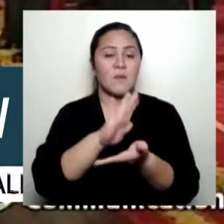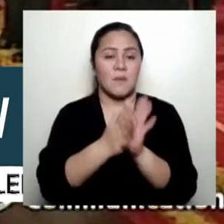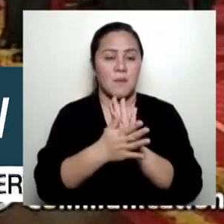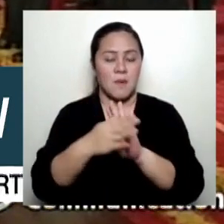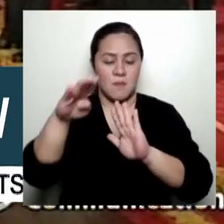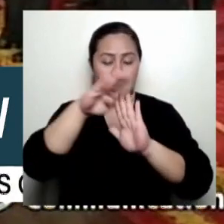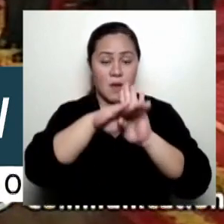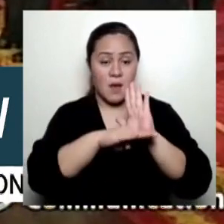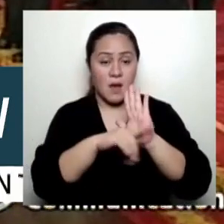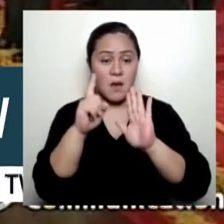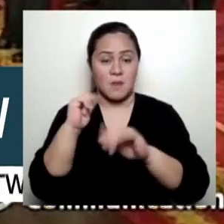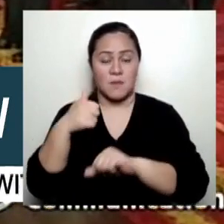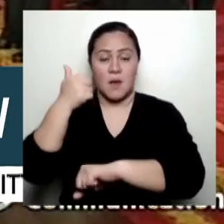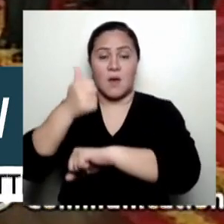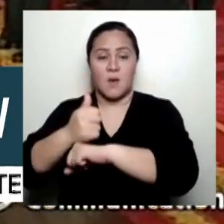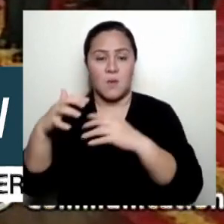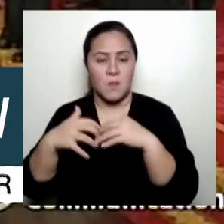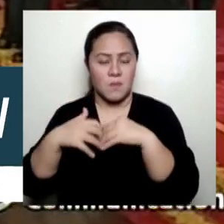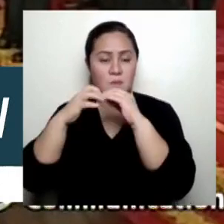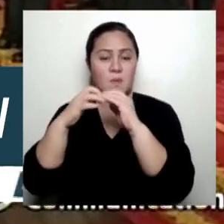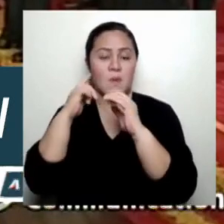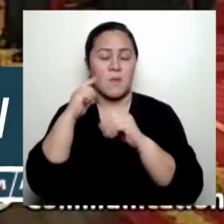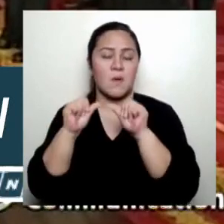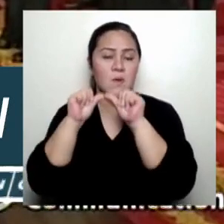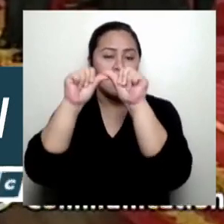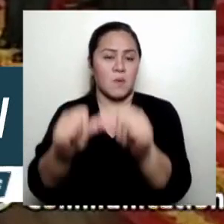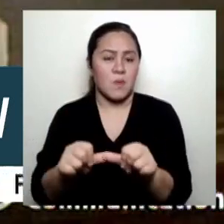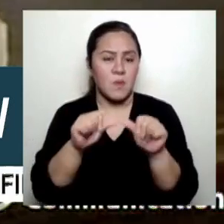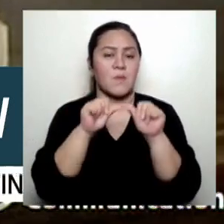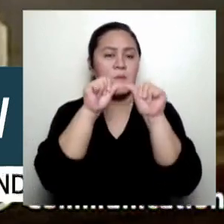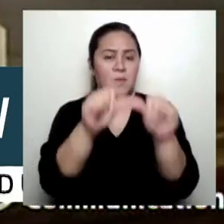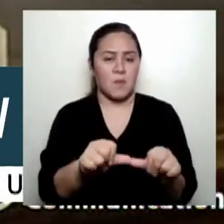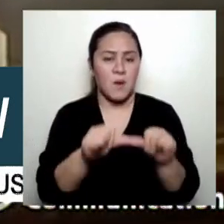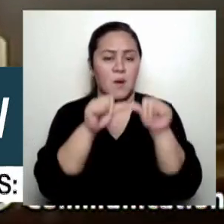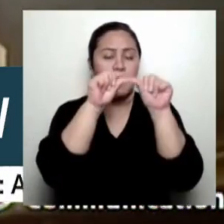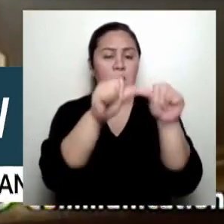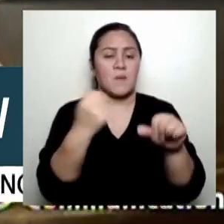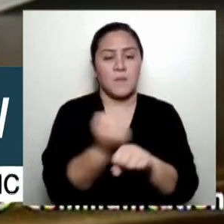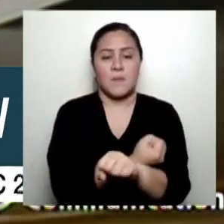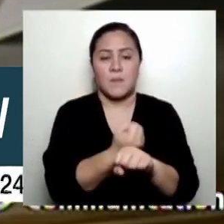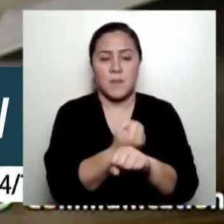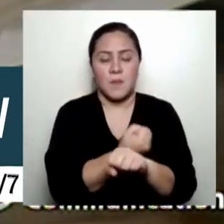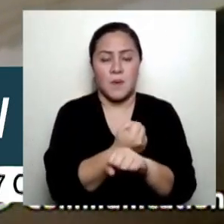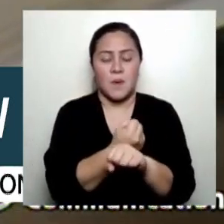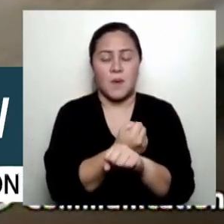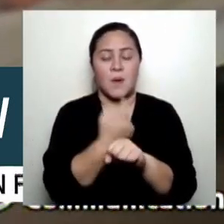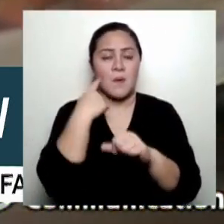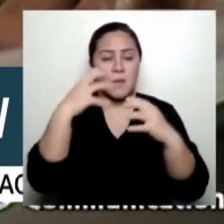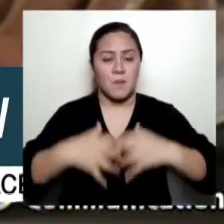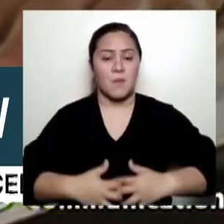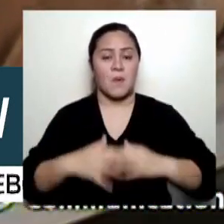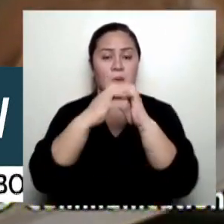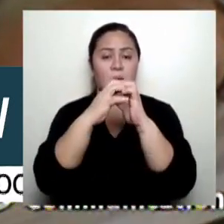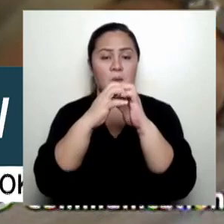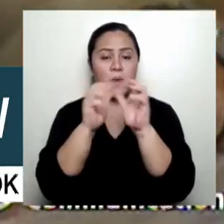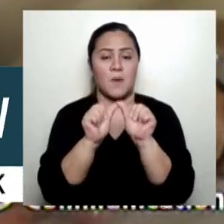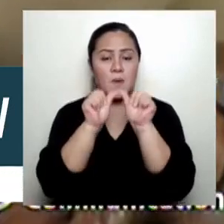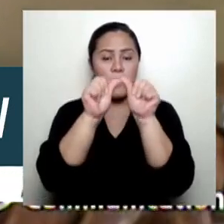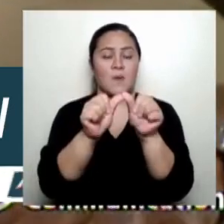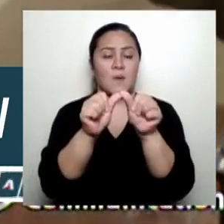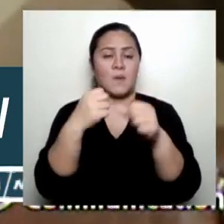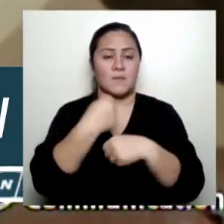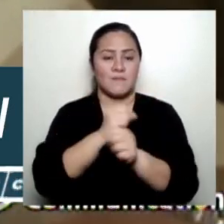building resiliency amidst the pandemic, sustaining the momentum towards recovery, and continuing the legacy of infrastructure